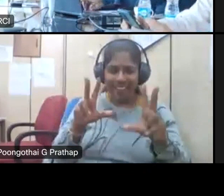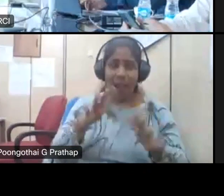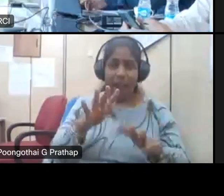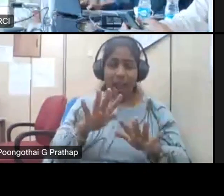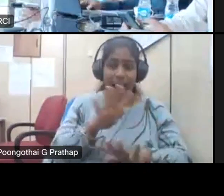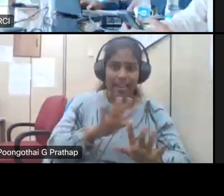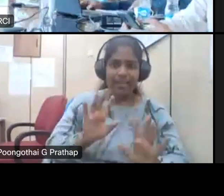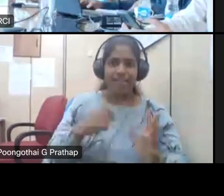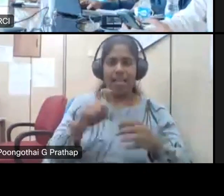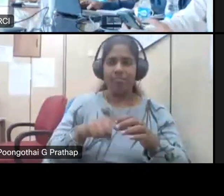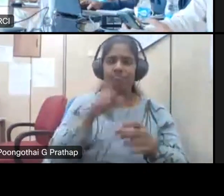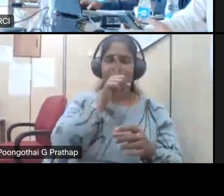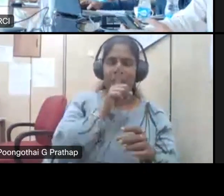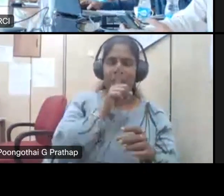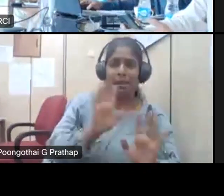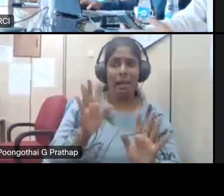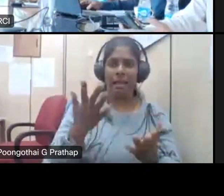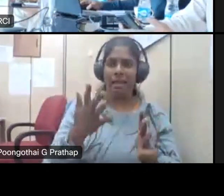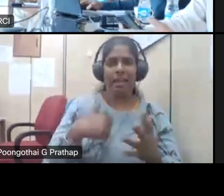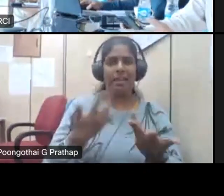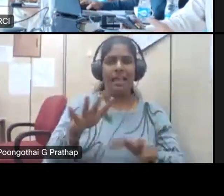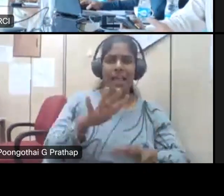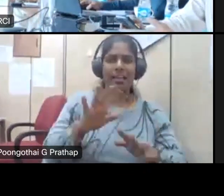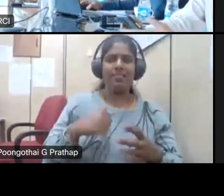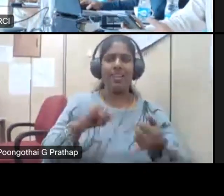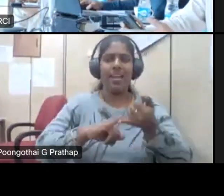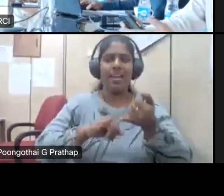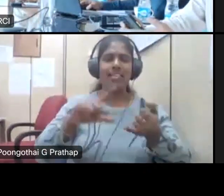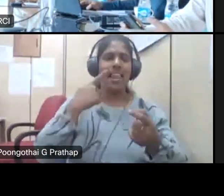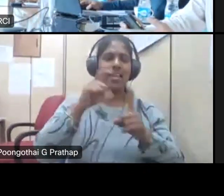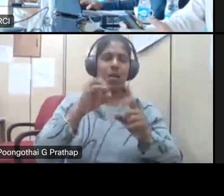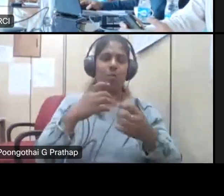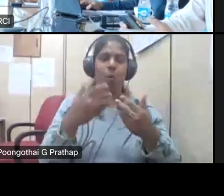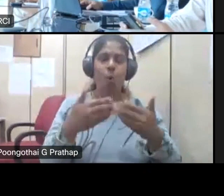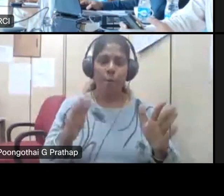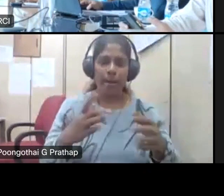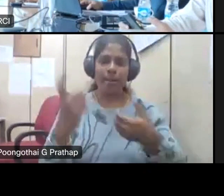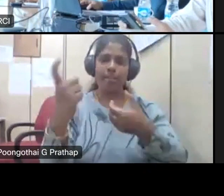it. Join Slido, open and join.